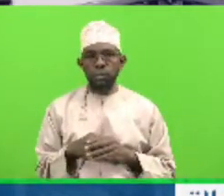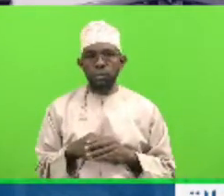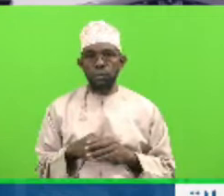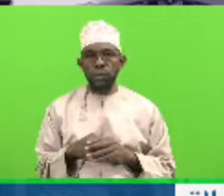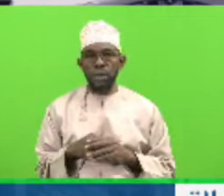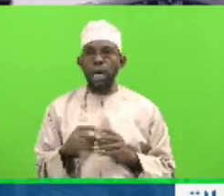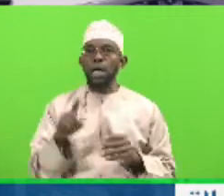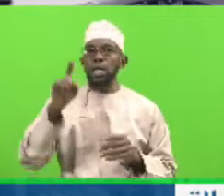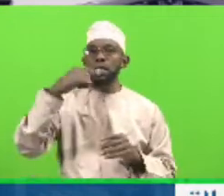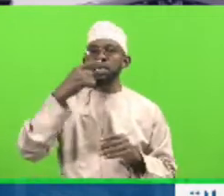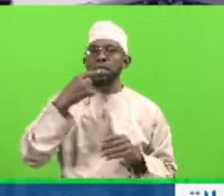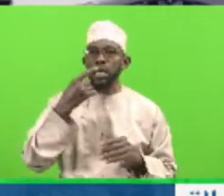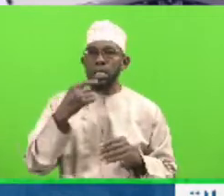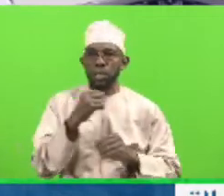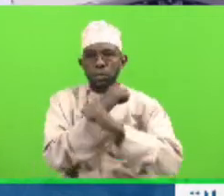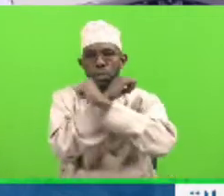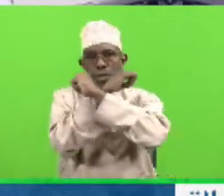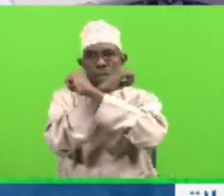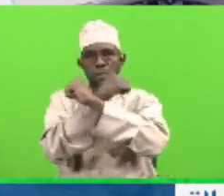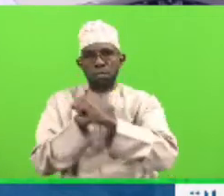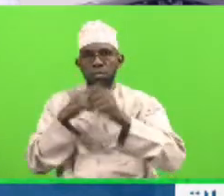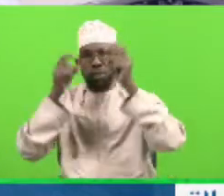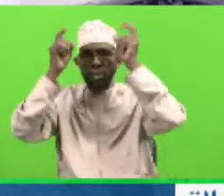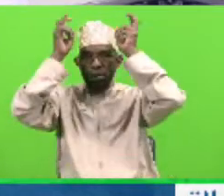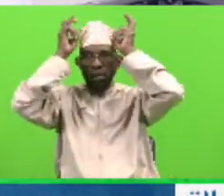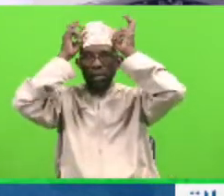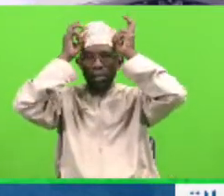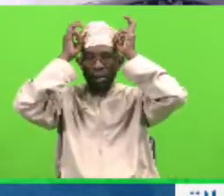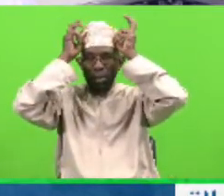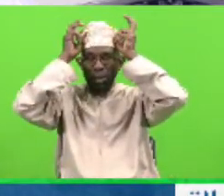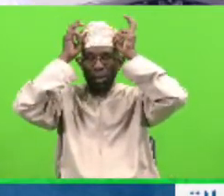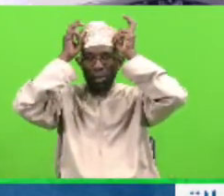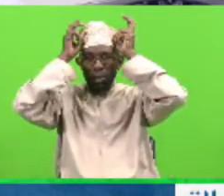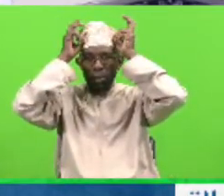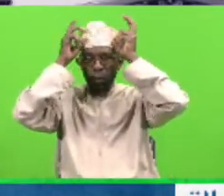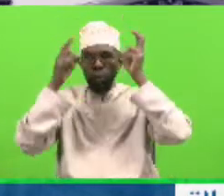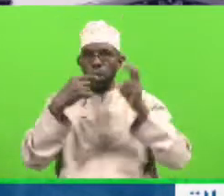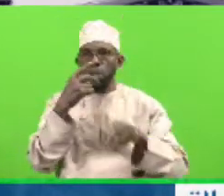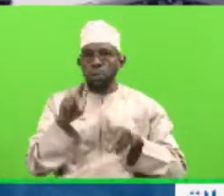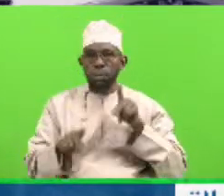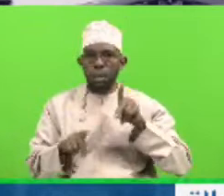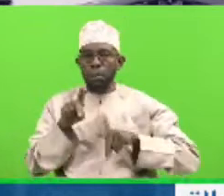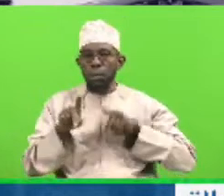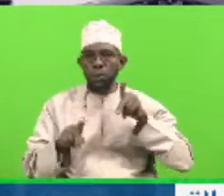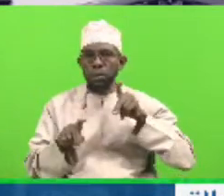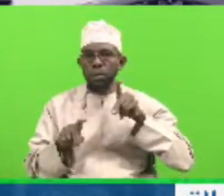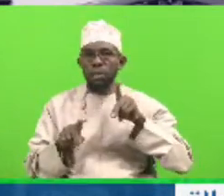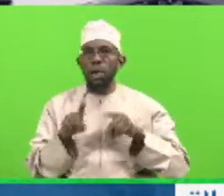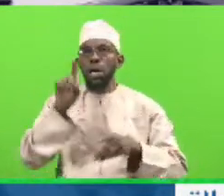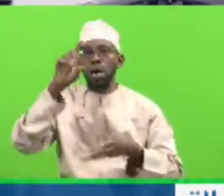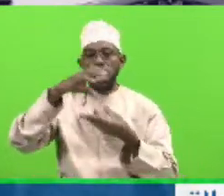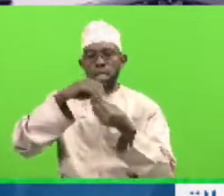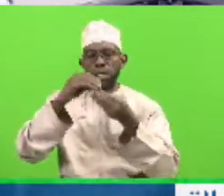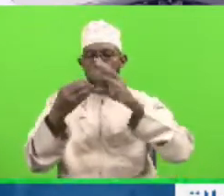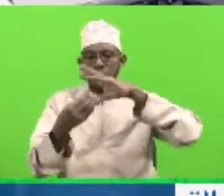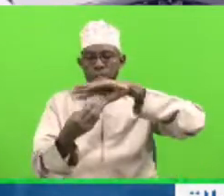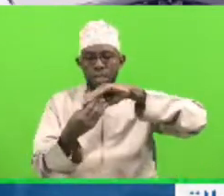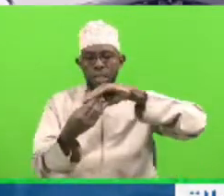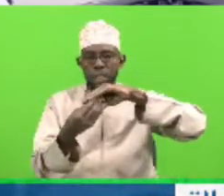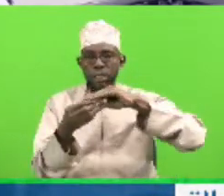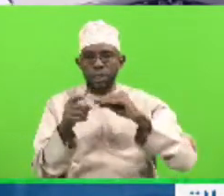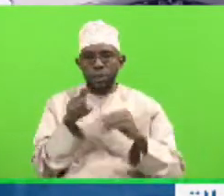When he said in the Quran, A'udhu billahi minash shaitanir rajim, Ya ayuhan nas, inna